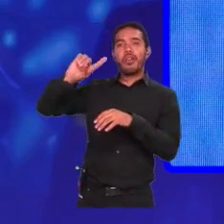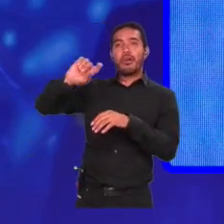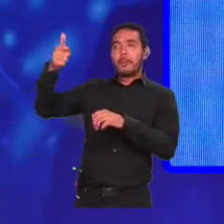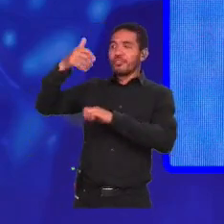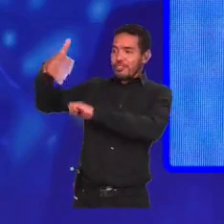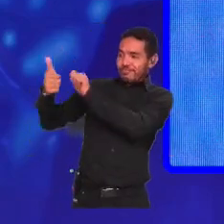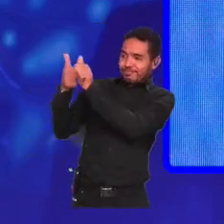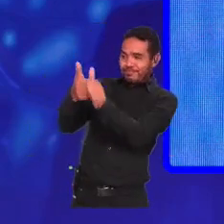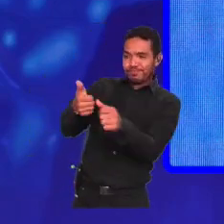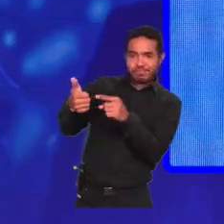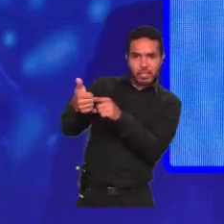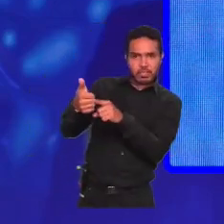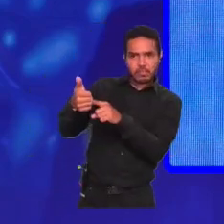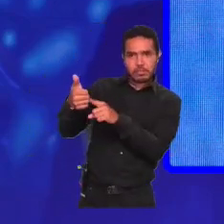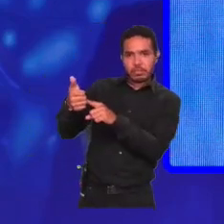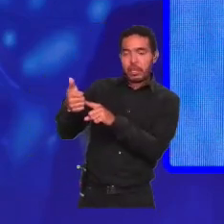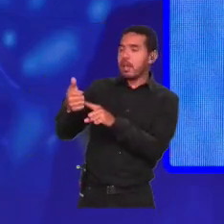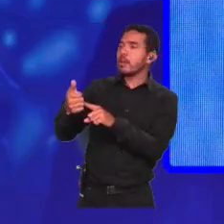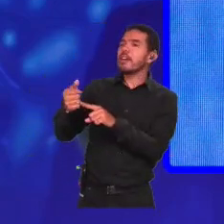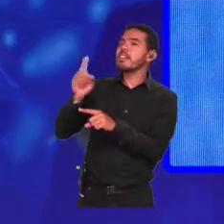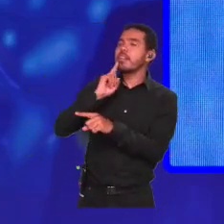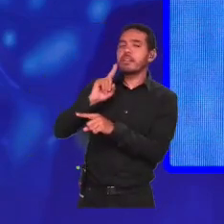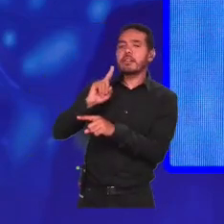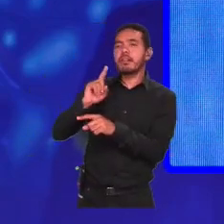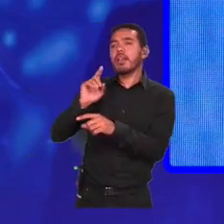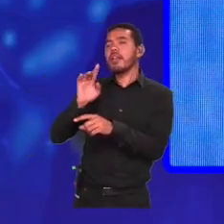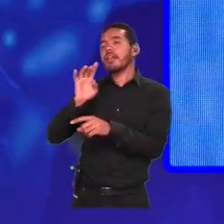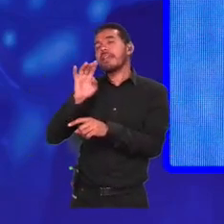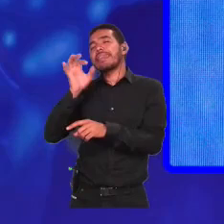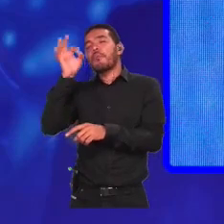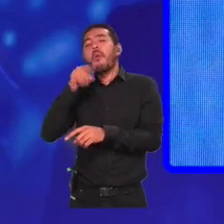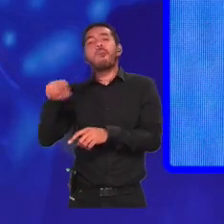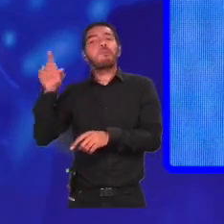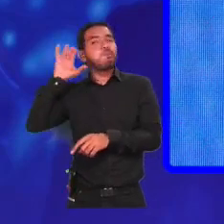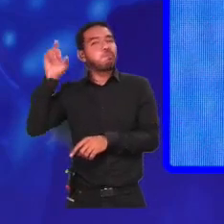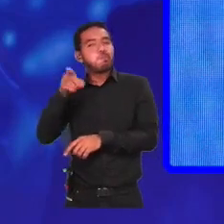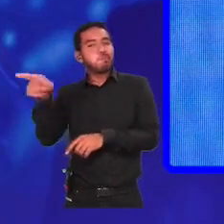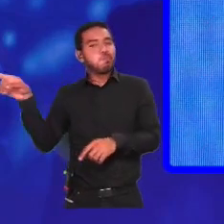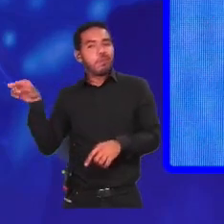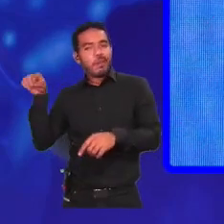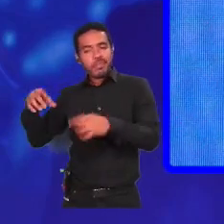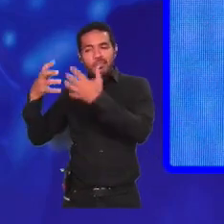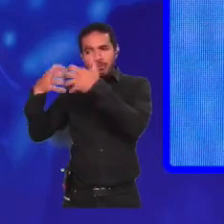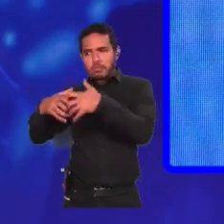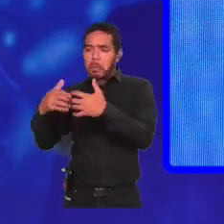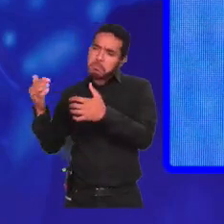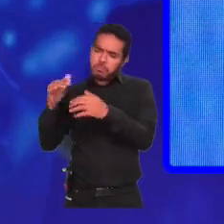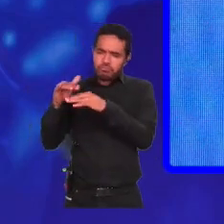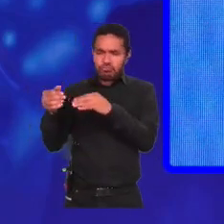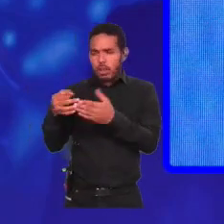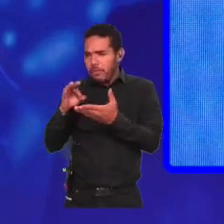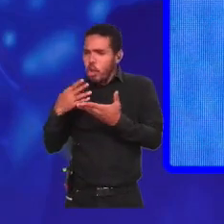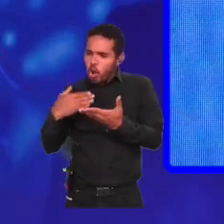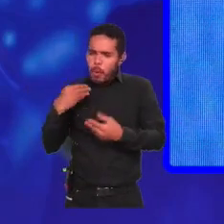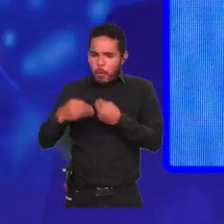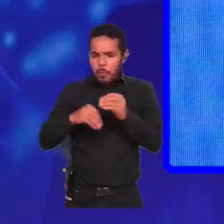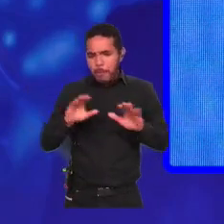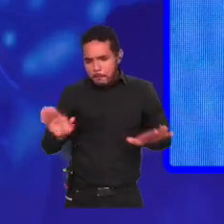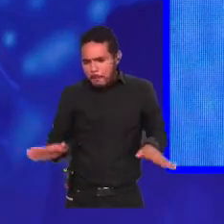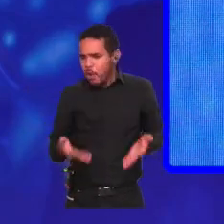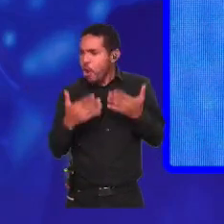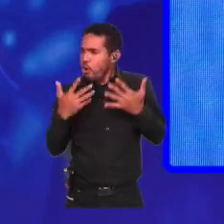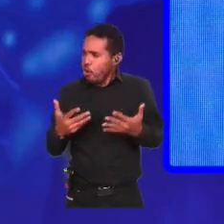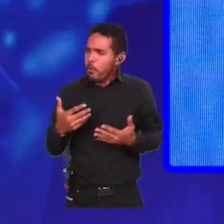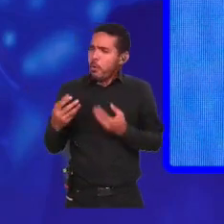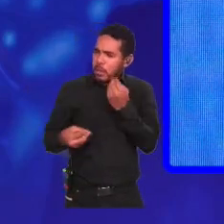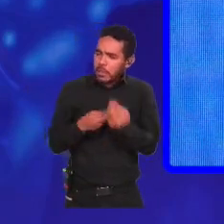Like, find somebody from one of the existing studios, get them up for coffee and ask them, like, hey, how do I become better at what I do? Right, so I think